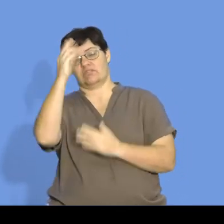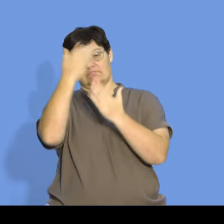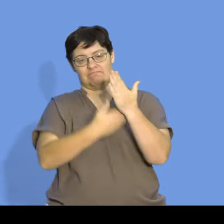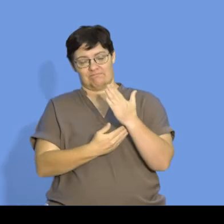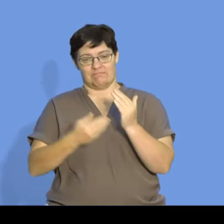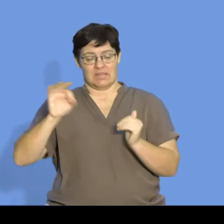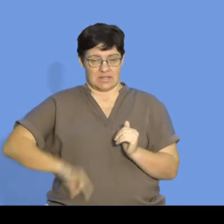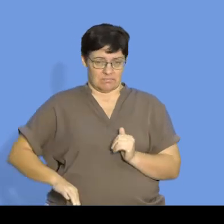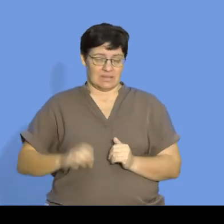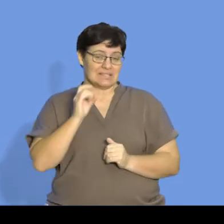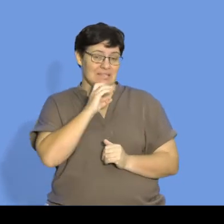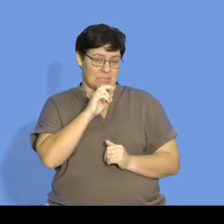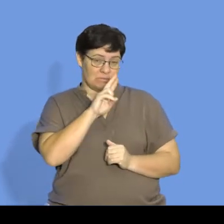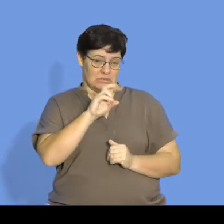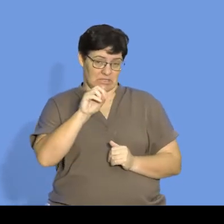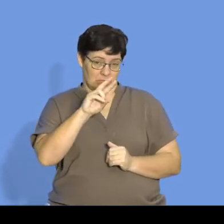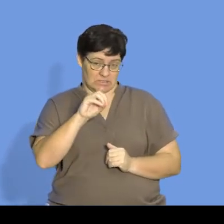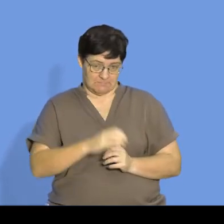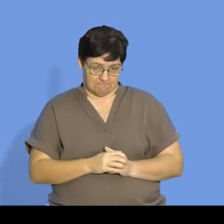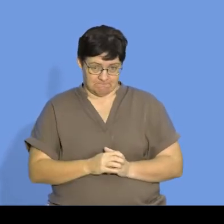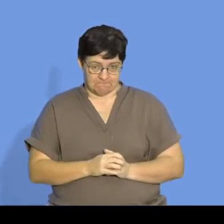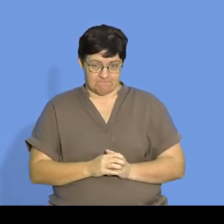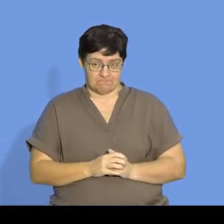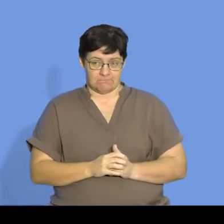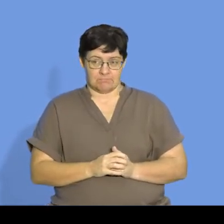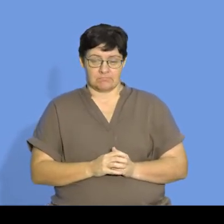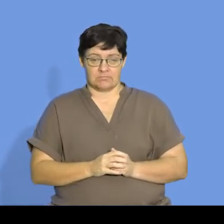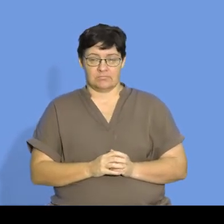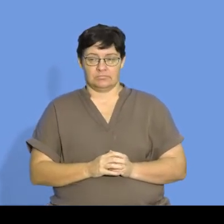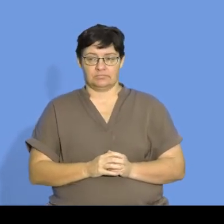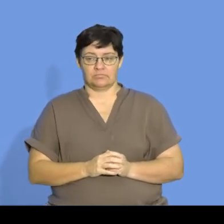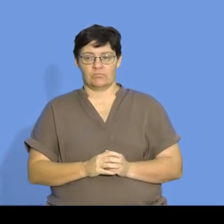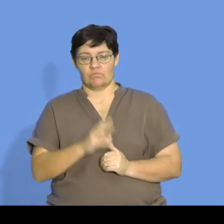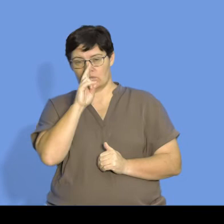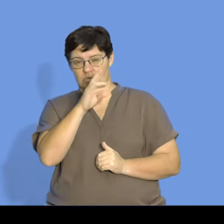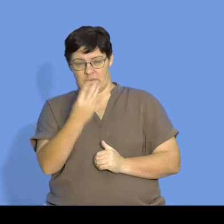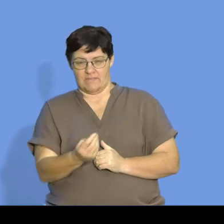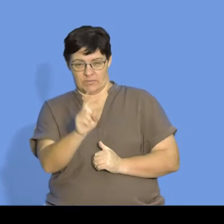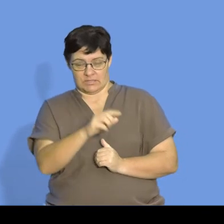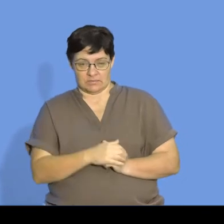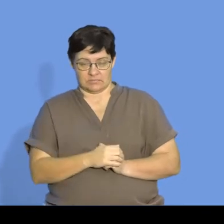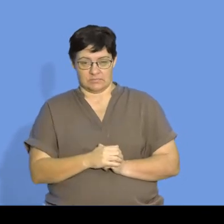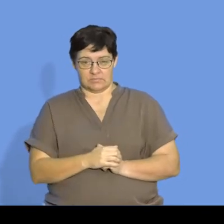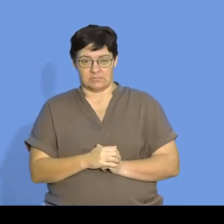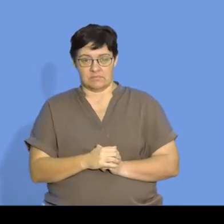projected income statement for September 2020. Okay? Let's see what we have